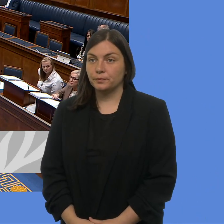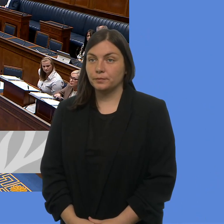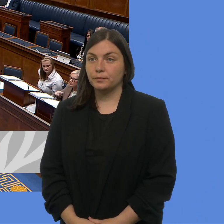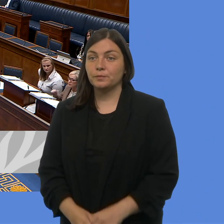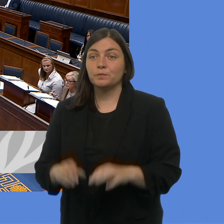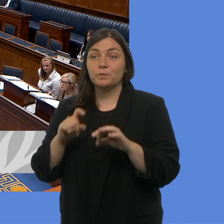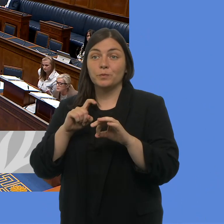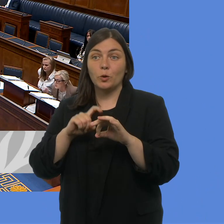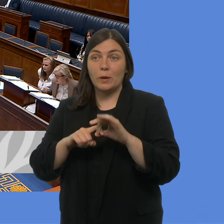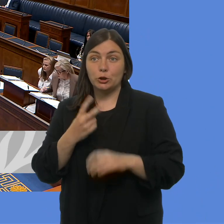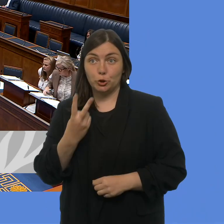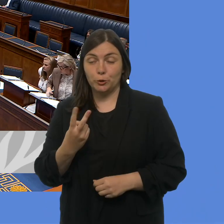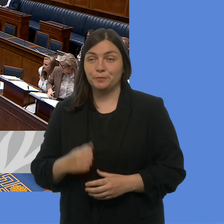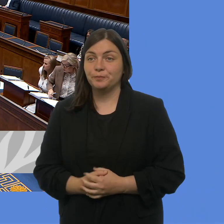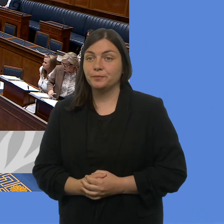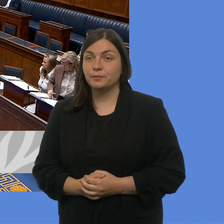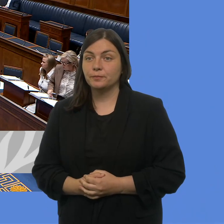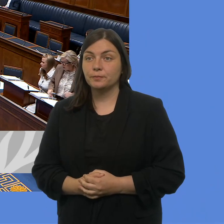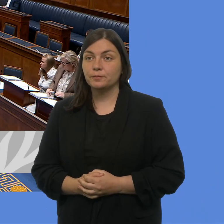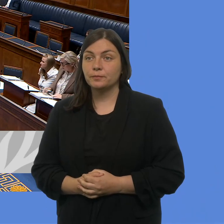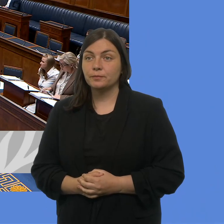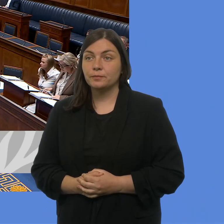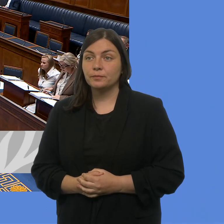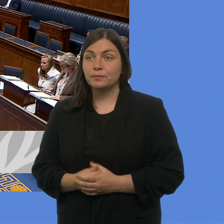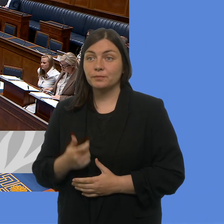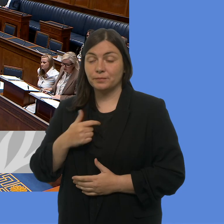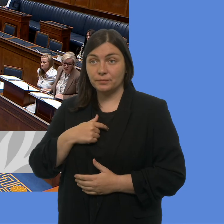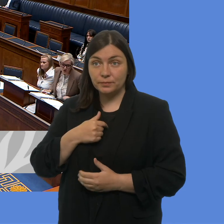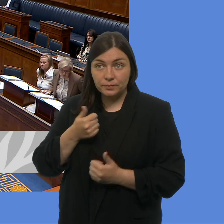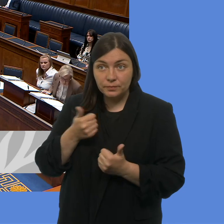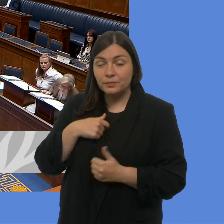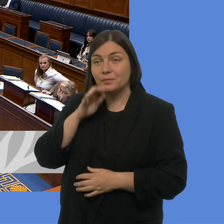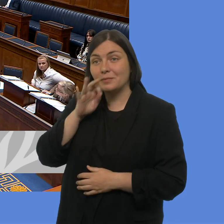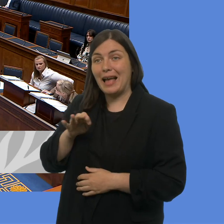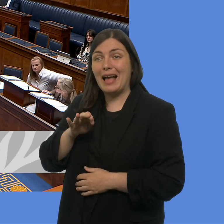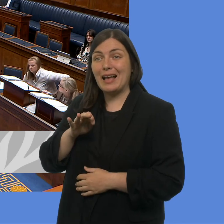question 2. With your permission, I will ask Junior Minister Riley to answer this question.